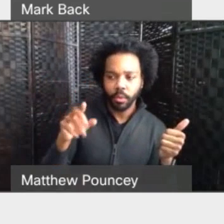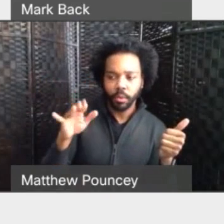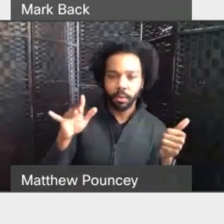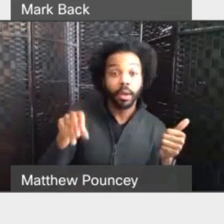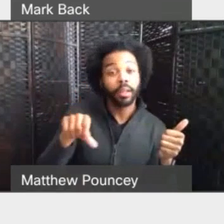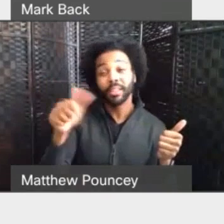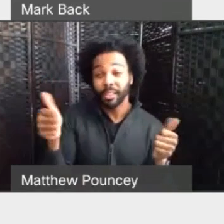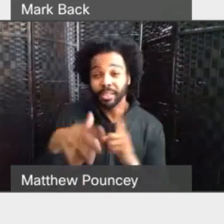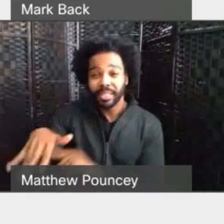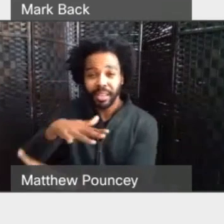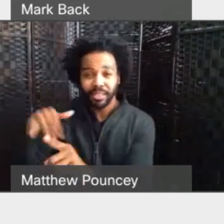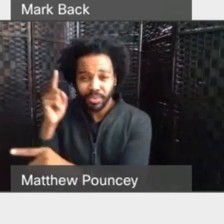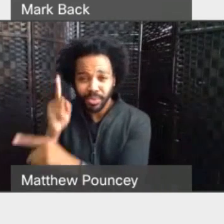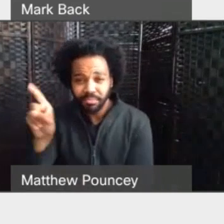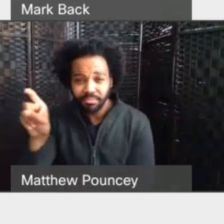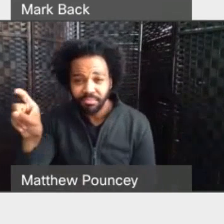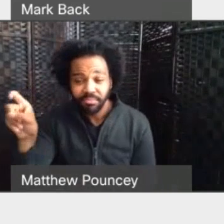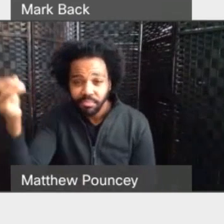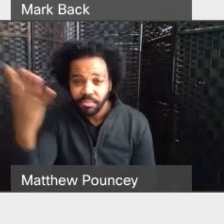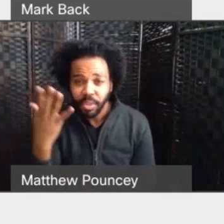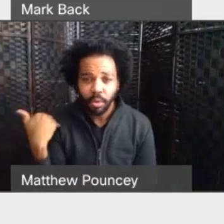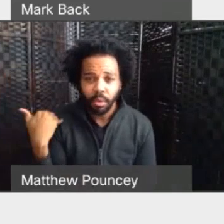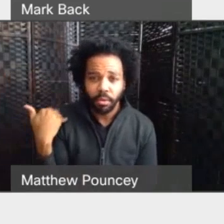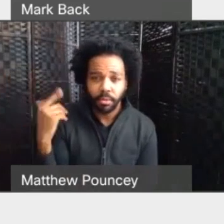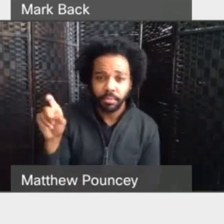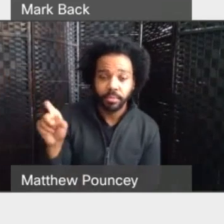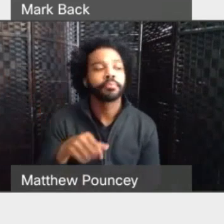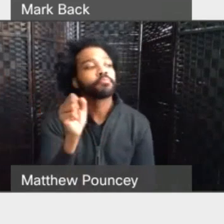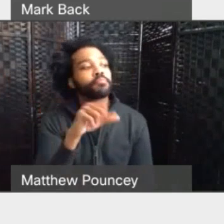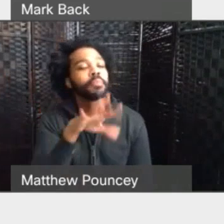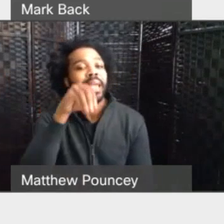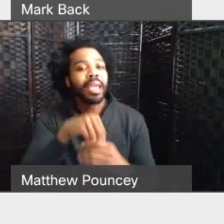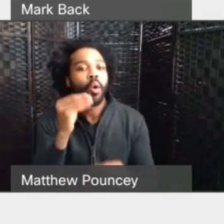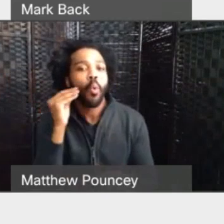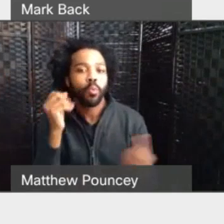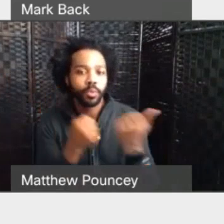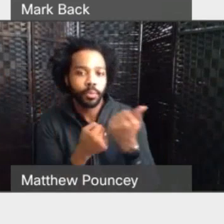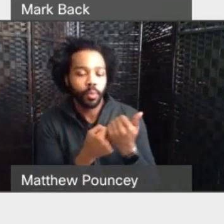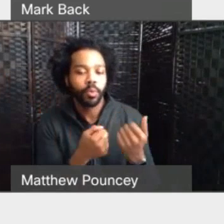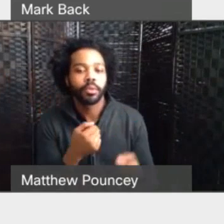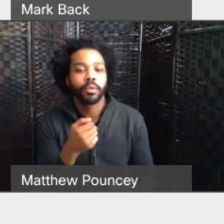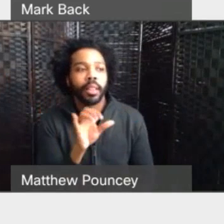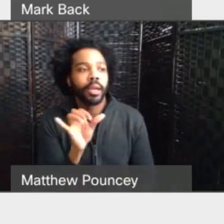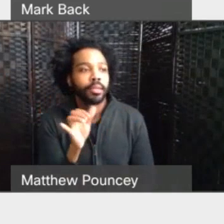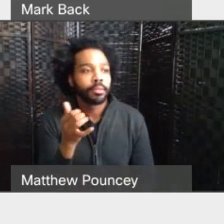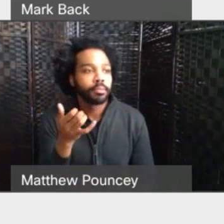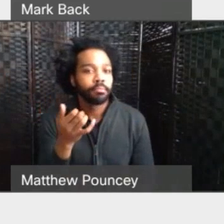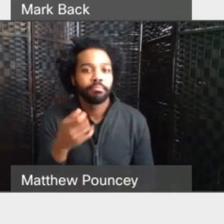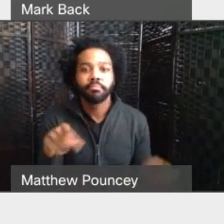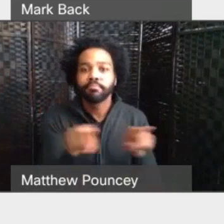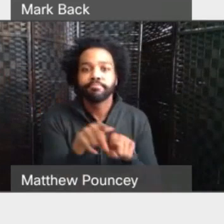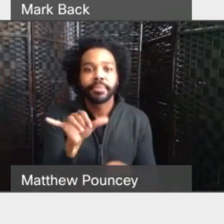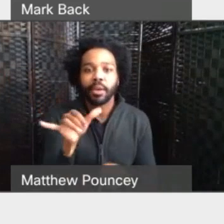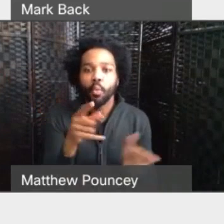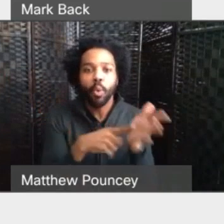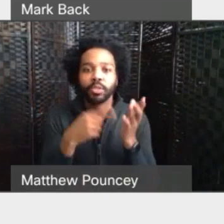different setting, Director Reese, and can you remind me? That would be in-home support, so it would be the same as what would be required